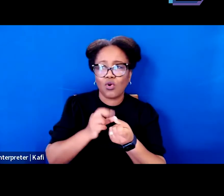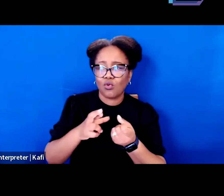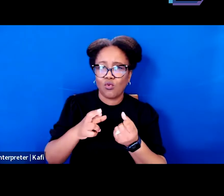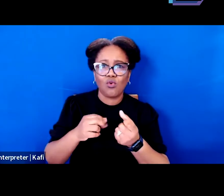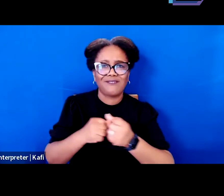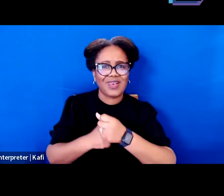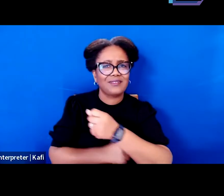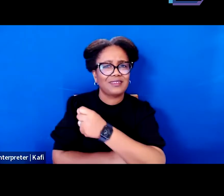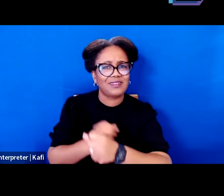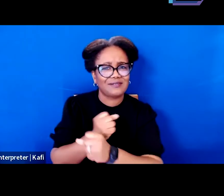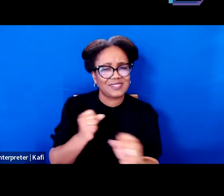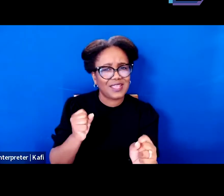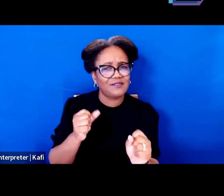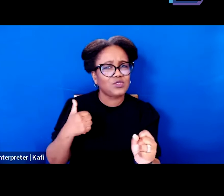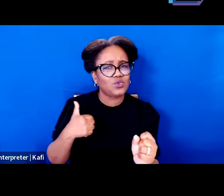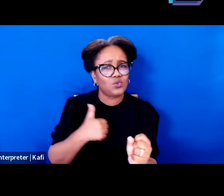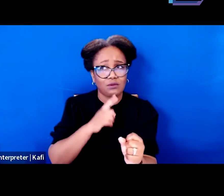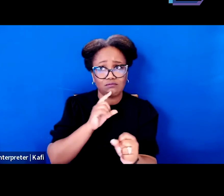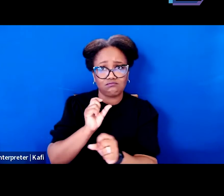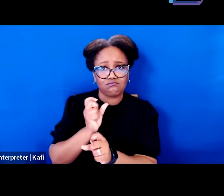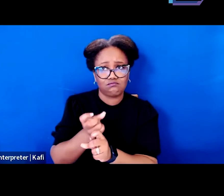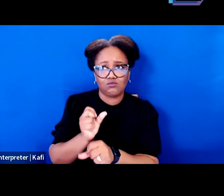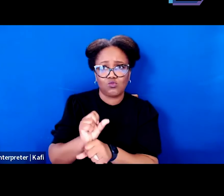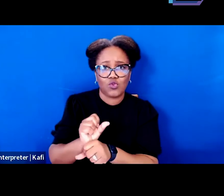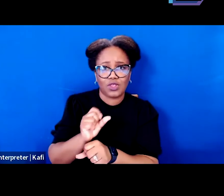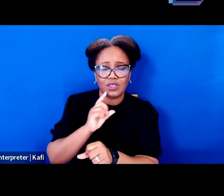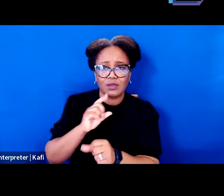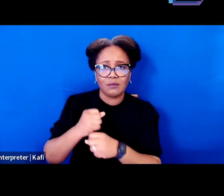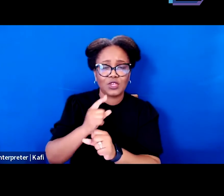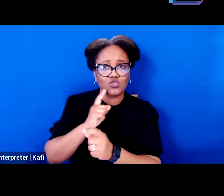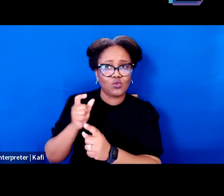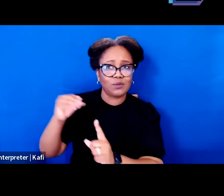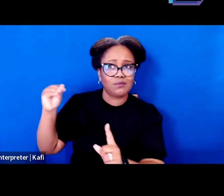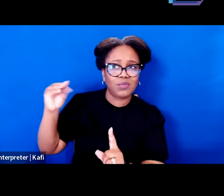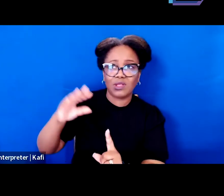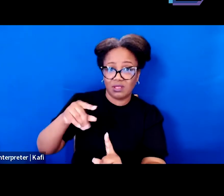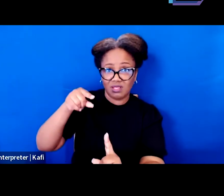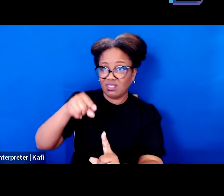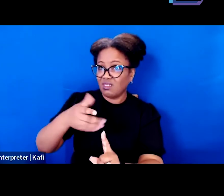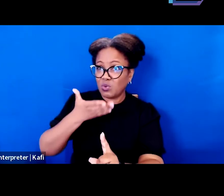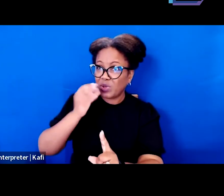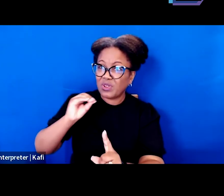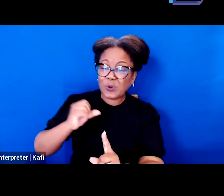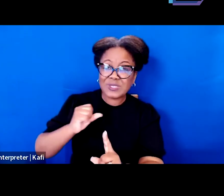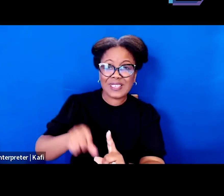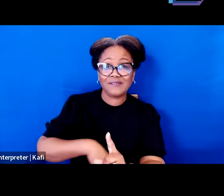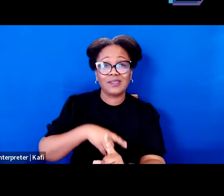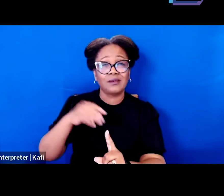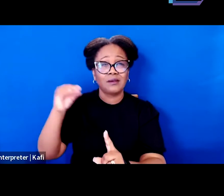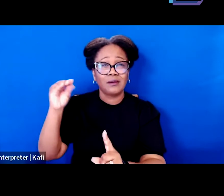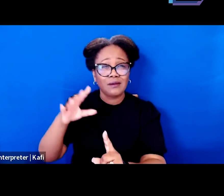we've been working for quite a while now, and it's coming together in a way that we're happy to make